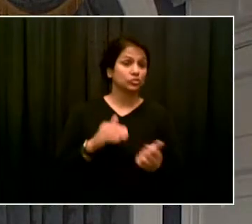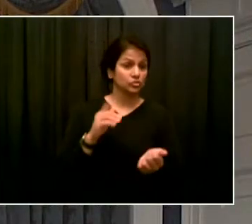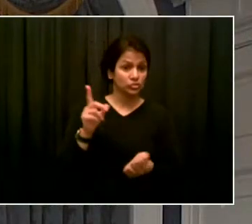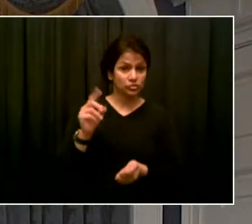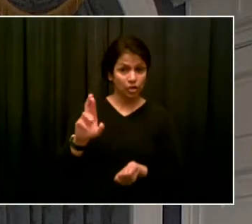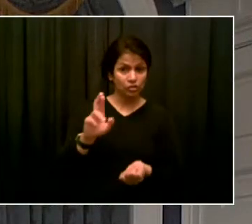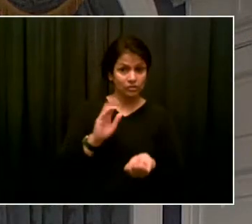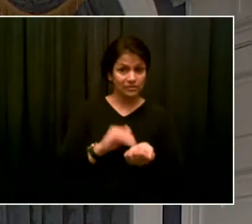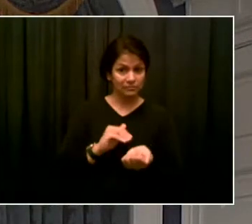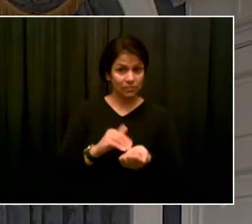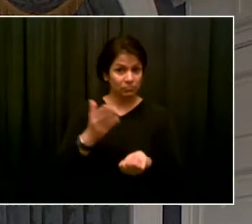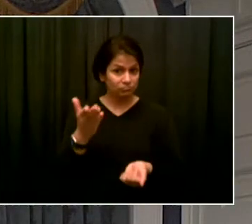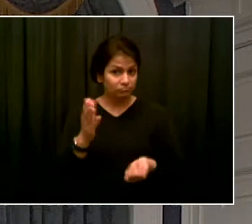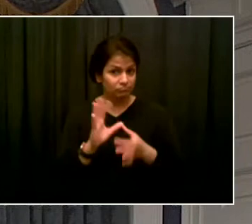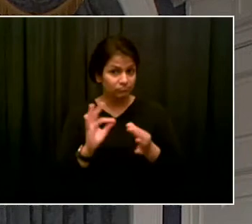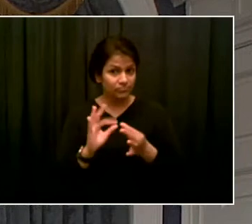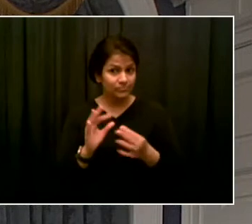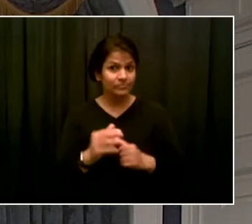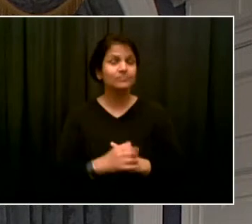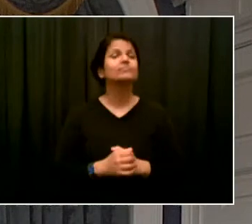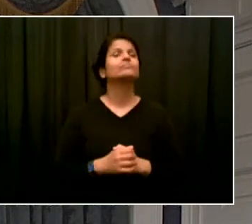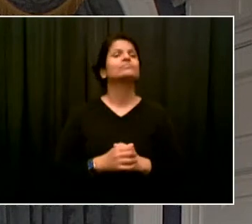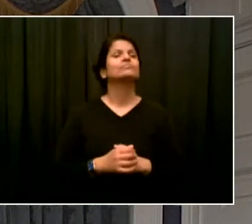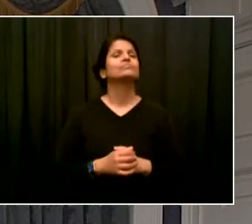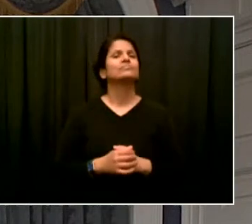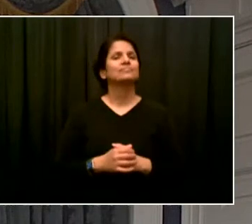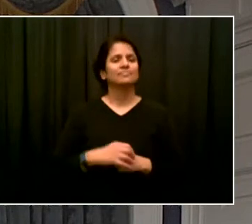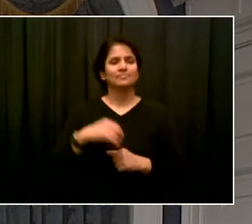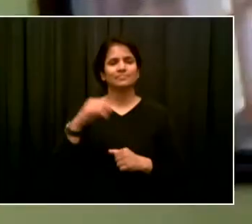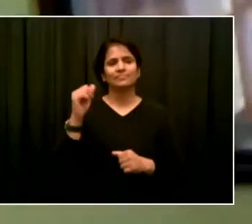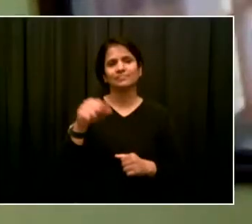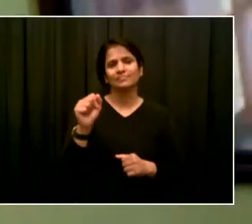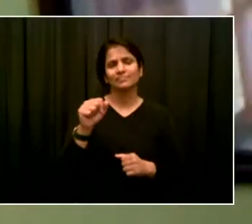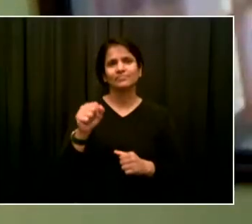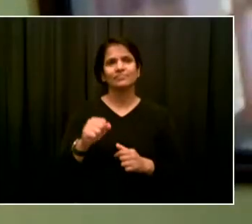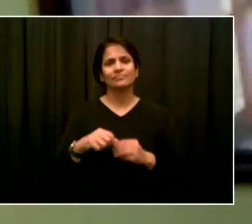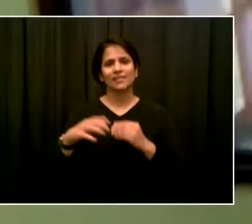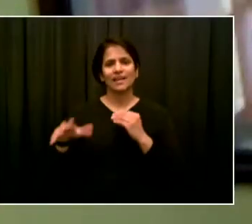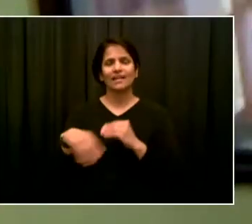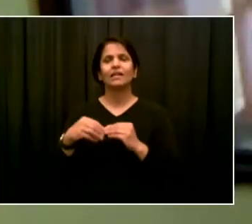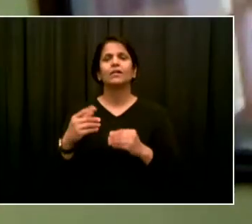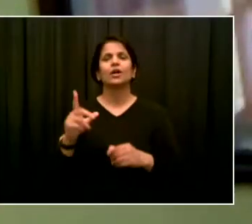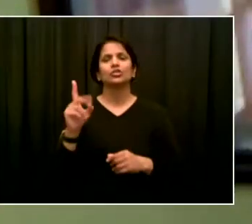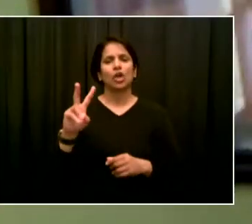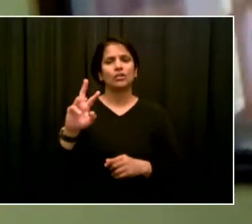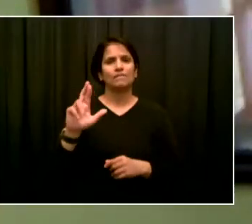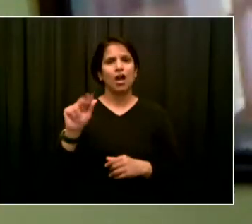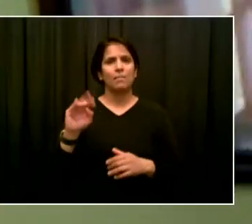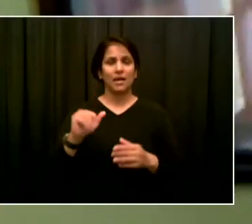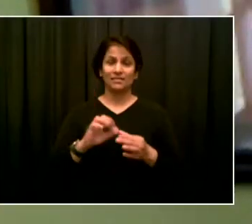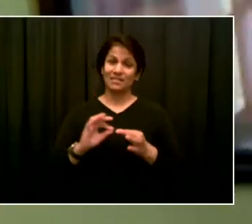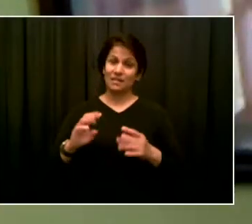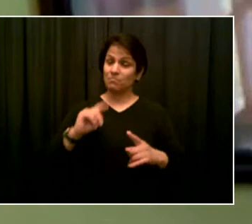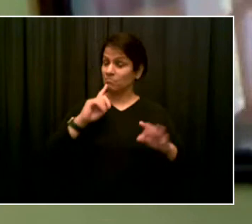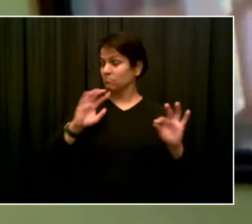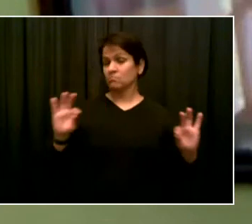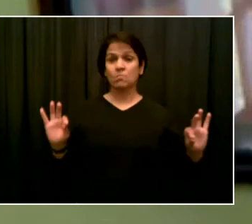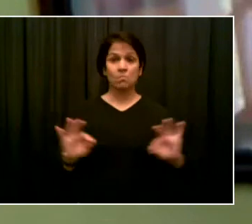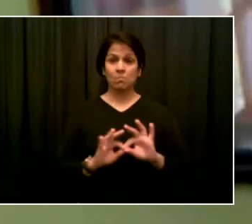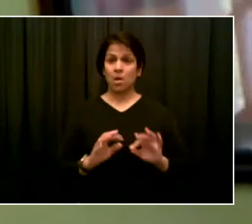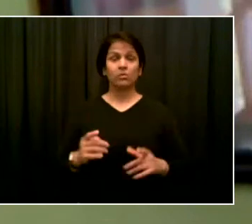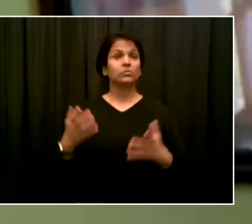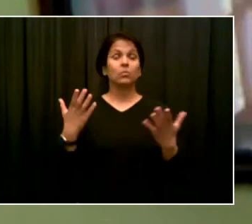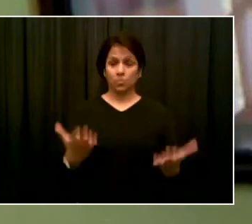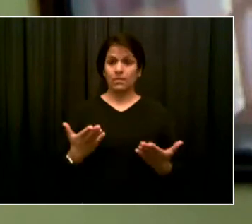I would just build on what you've said, Mr. Mayor, which is that the single most important thing right now is to make it just incredibly convenient for people